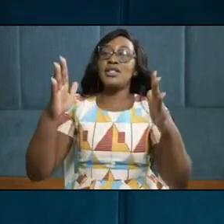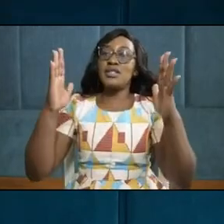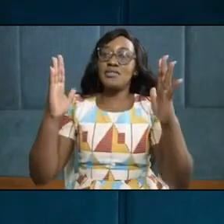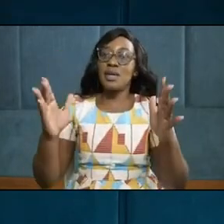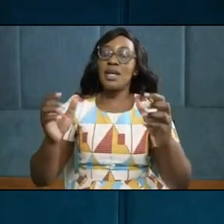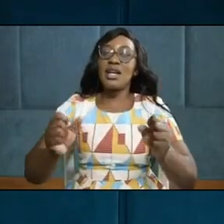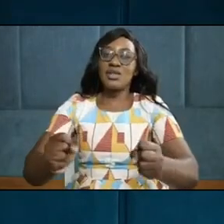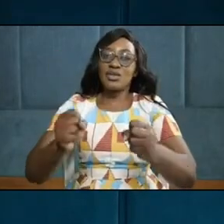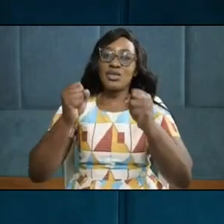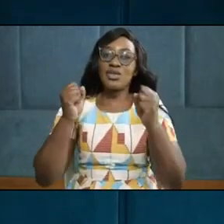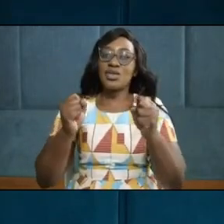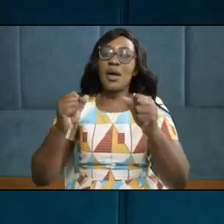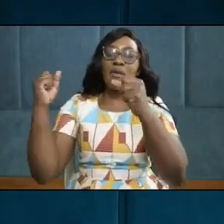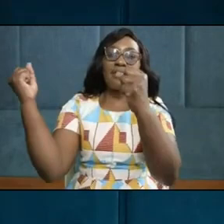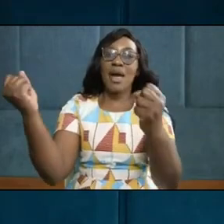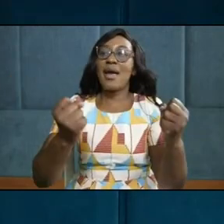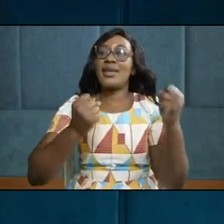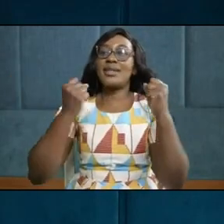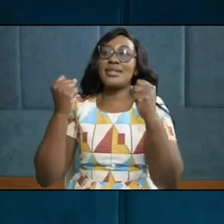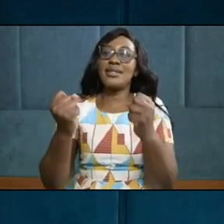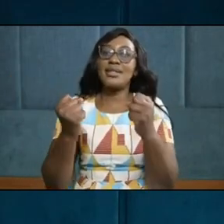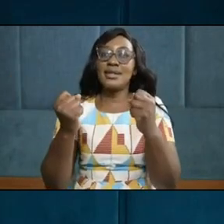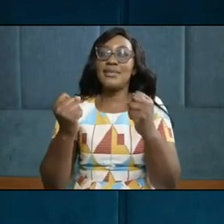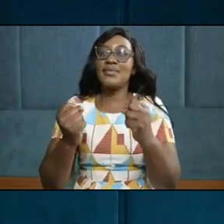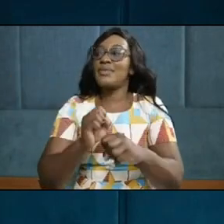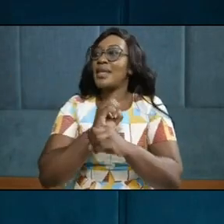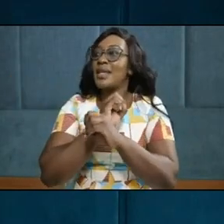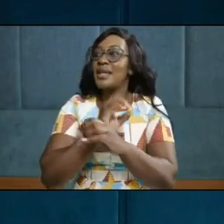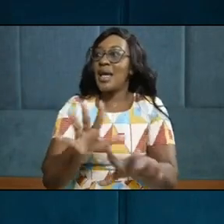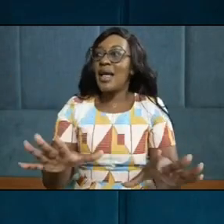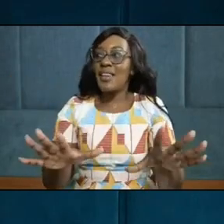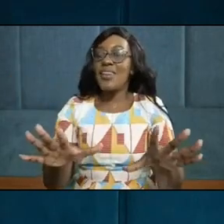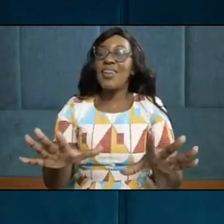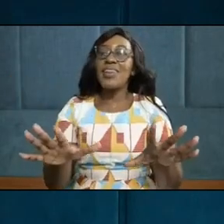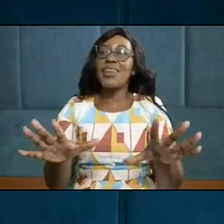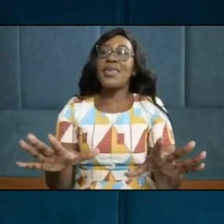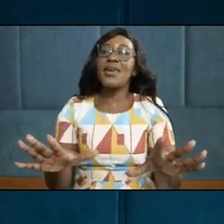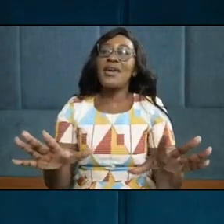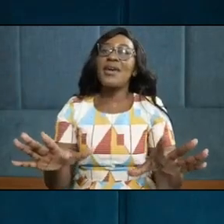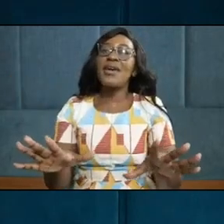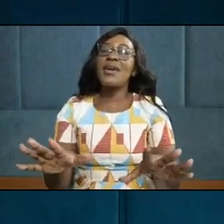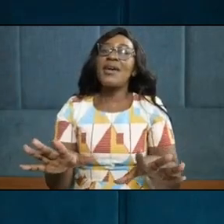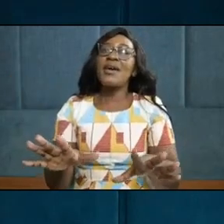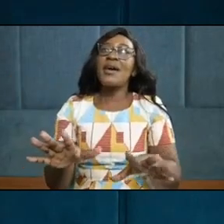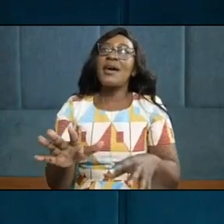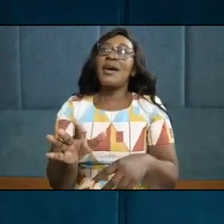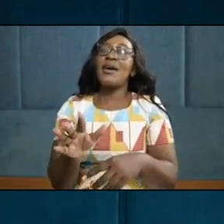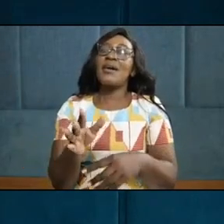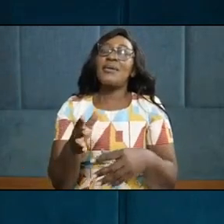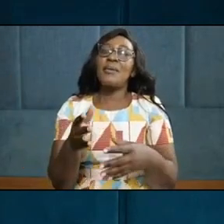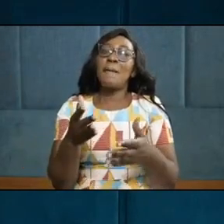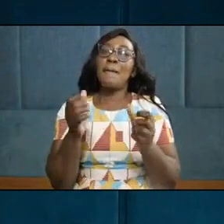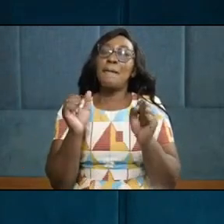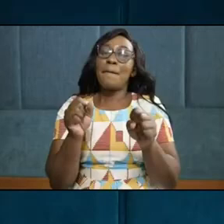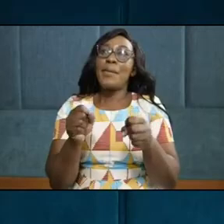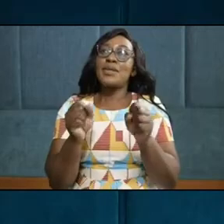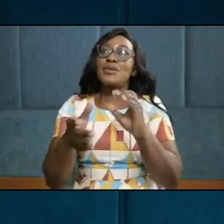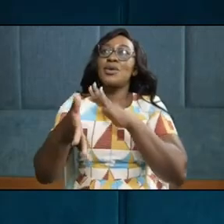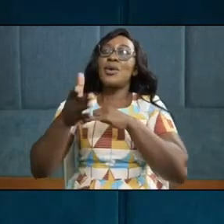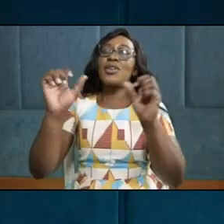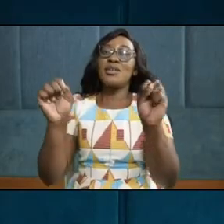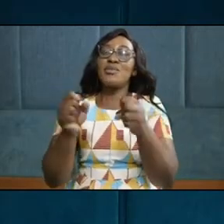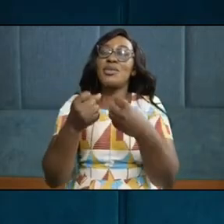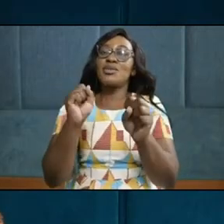and so mighty. There's nothing my God cannot do for me.